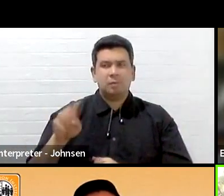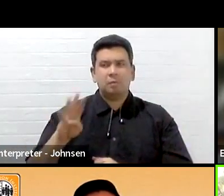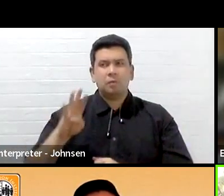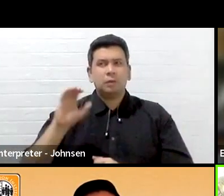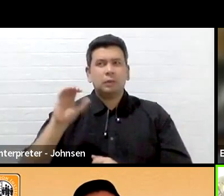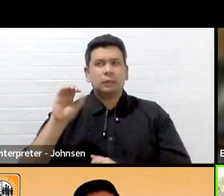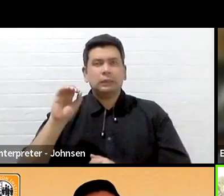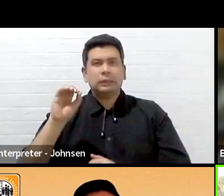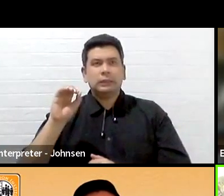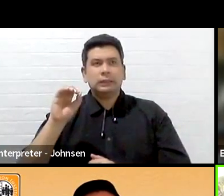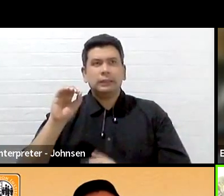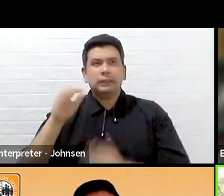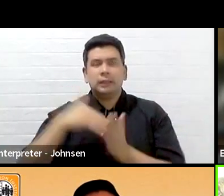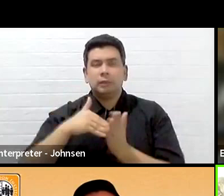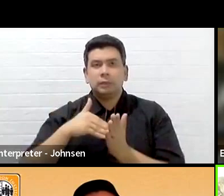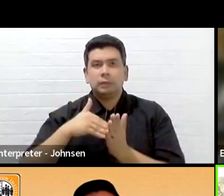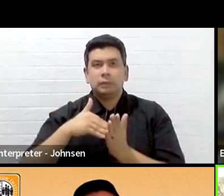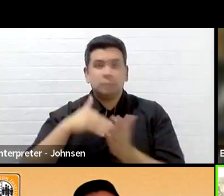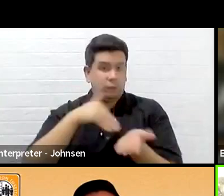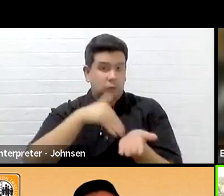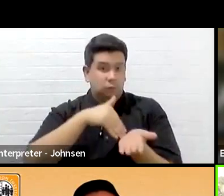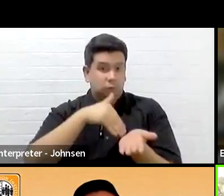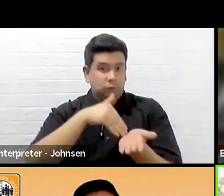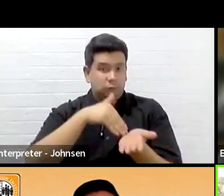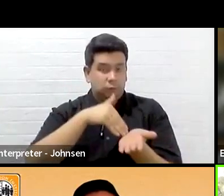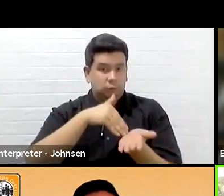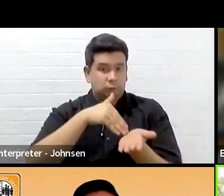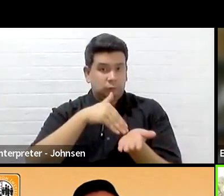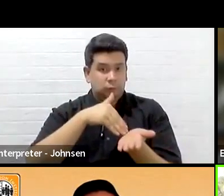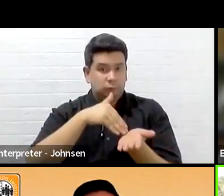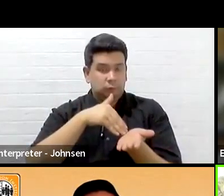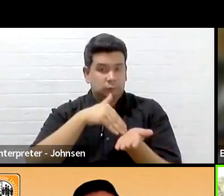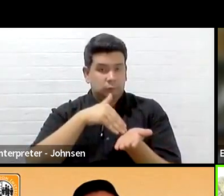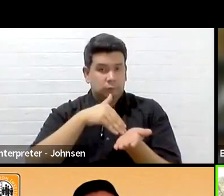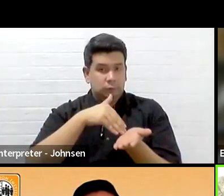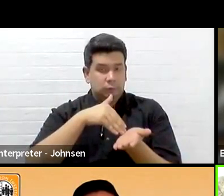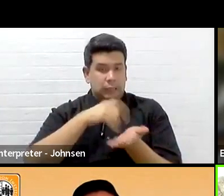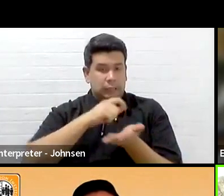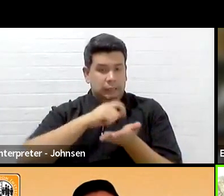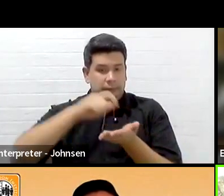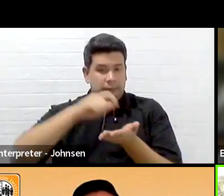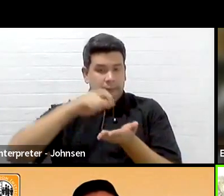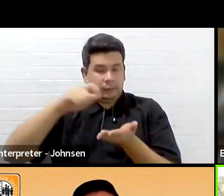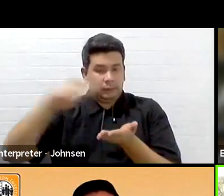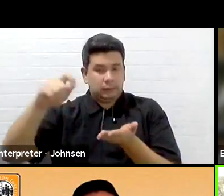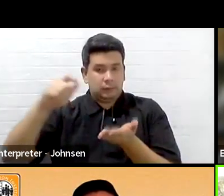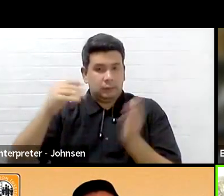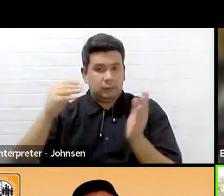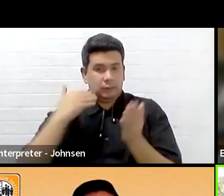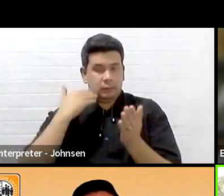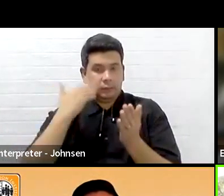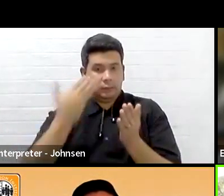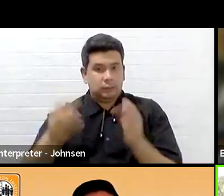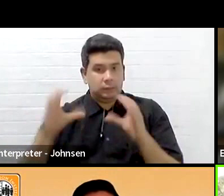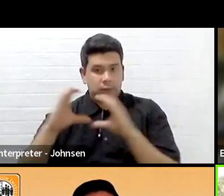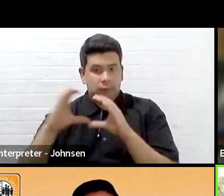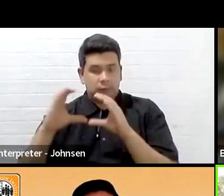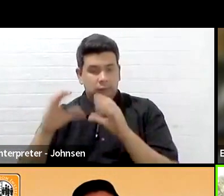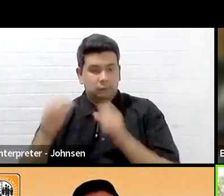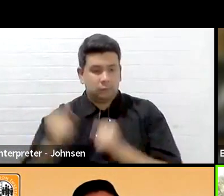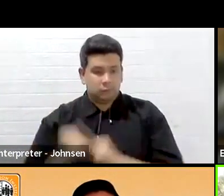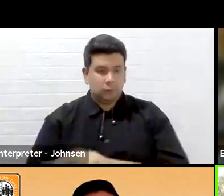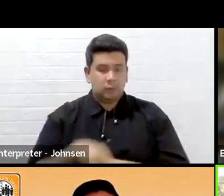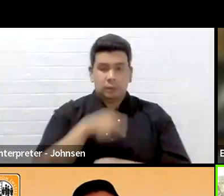40,000 practicing doctors who are writing the death certificates. DOH is only